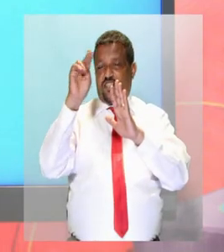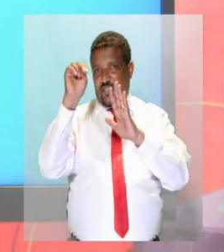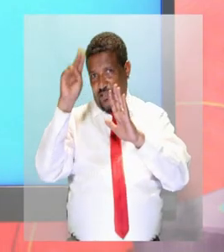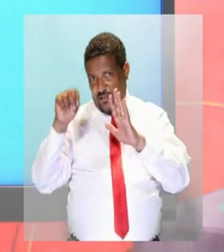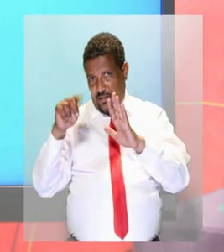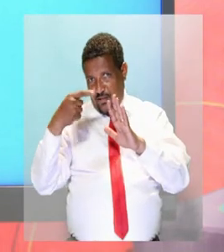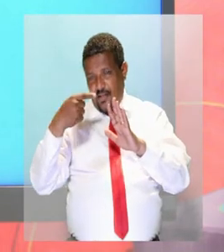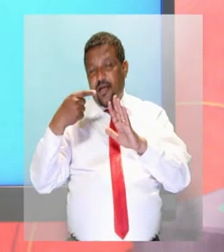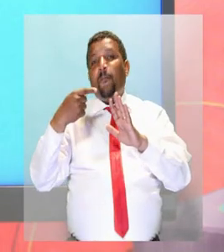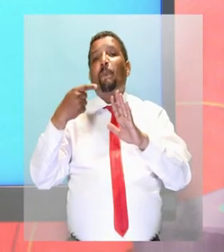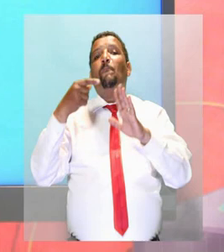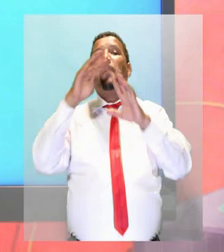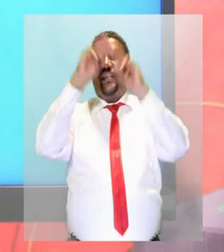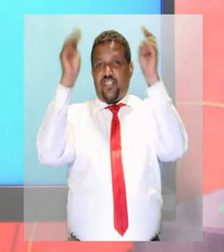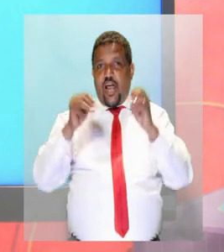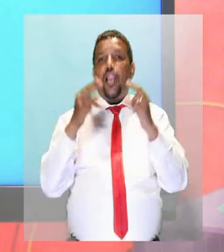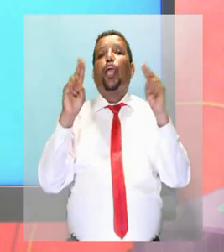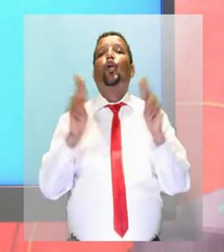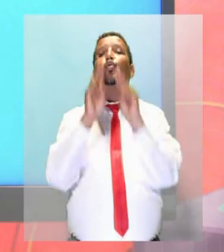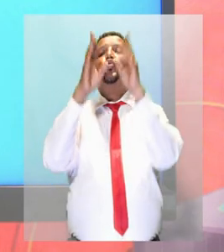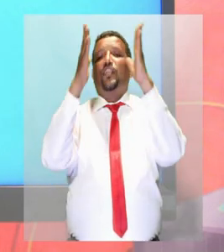marginal utility.